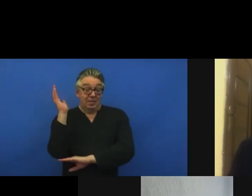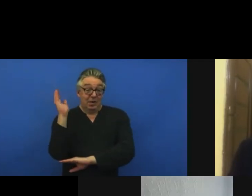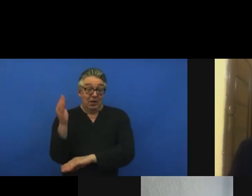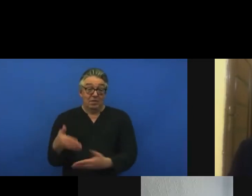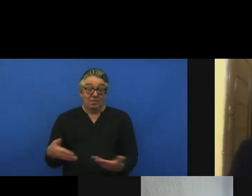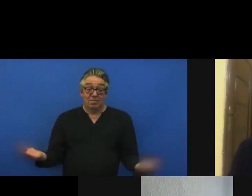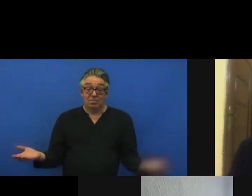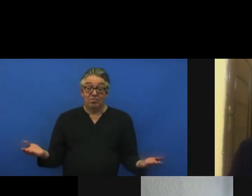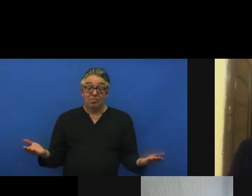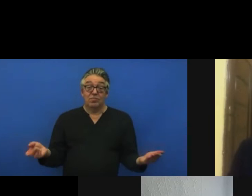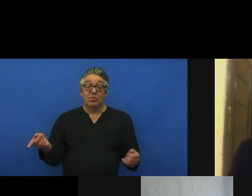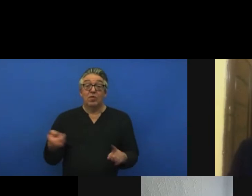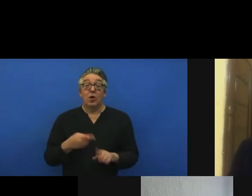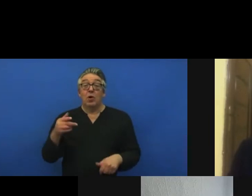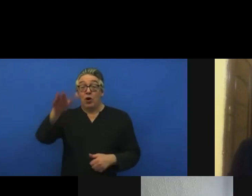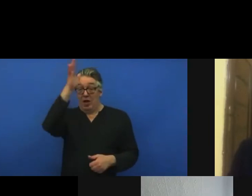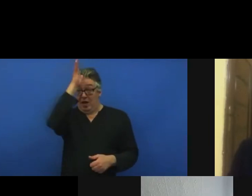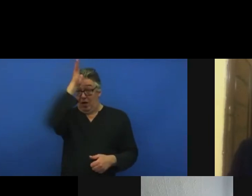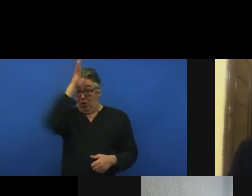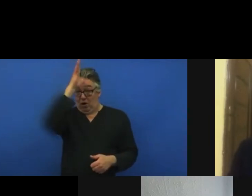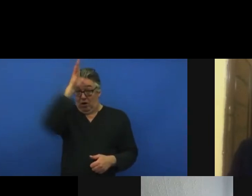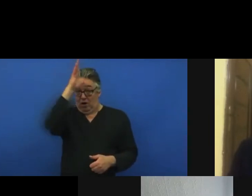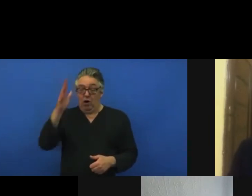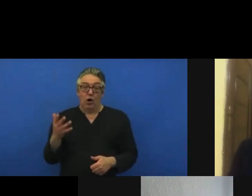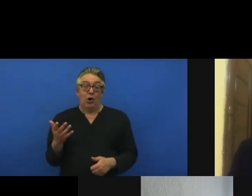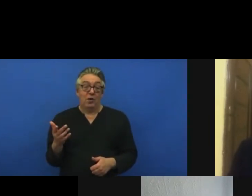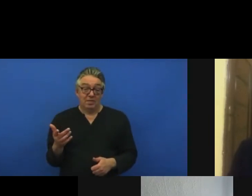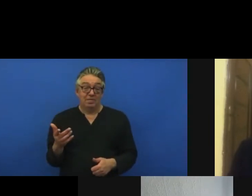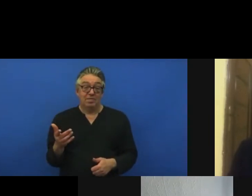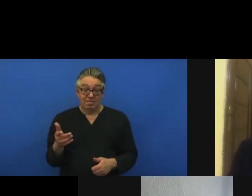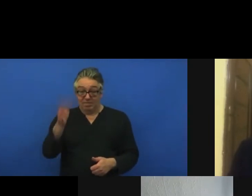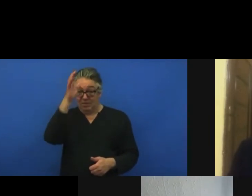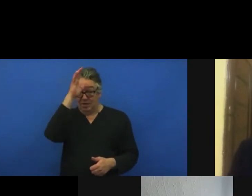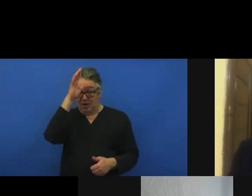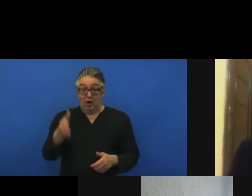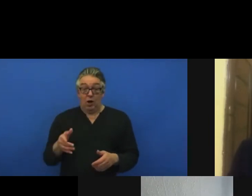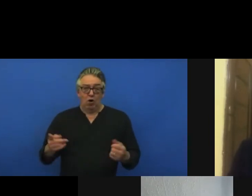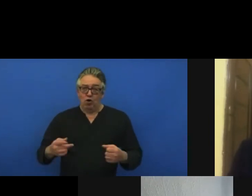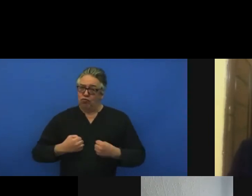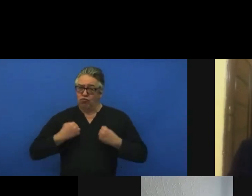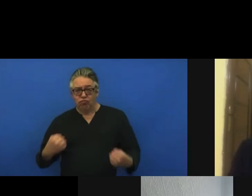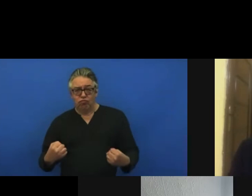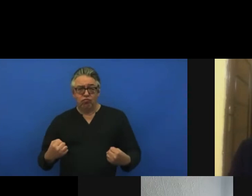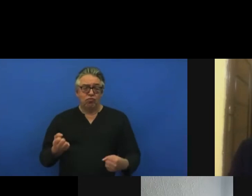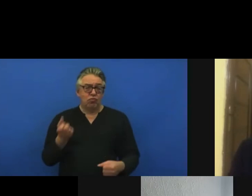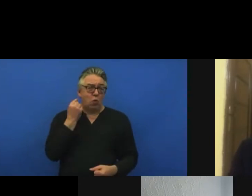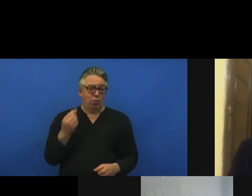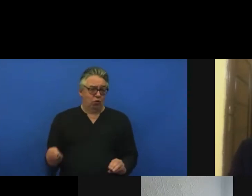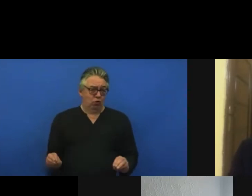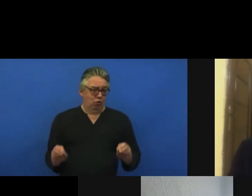Saja from Iraq, a very brave young lady from Iraq. Saja, if you can hear me, the floor is yours. Go ahead,